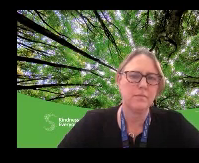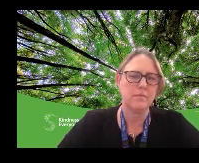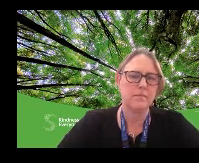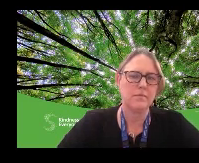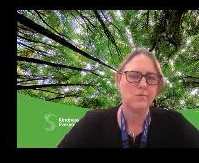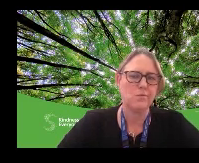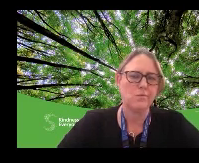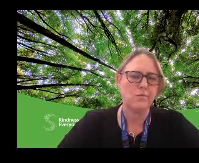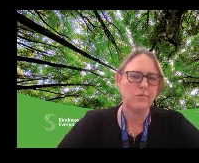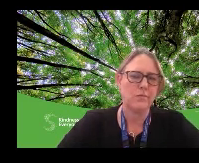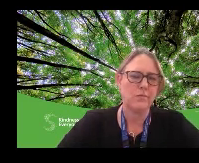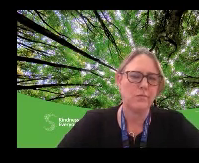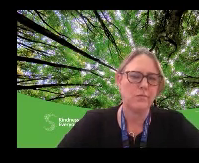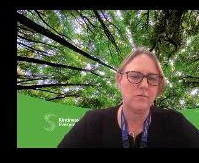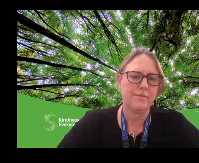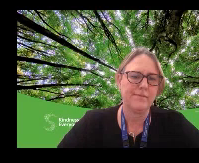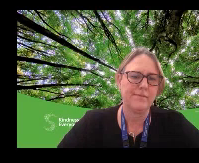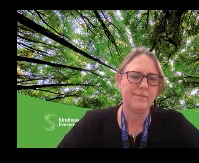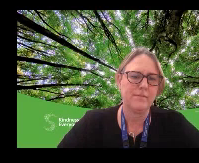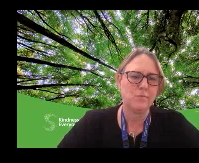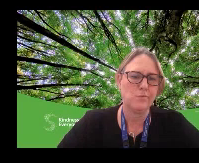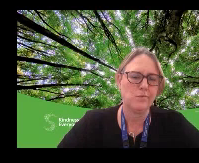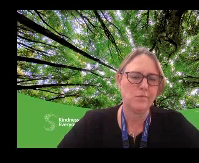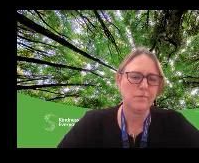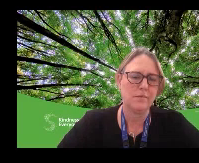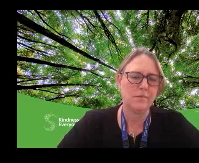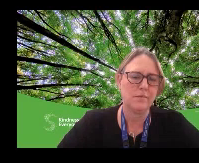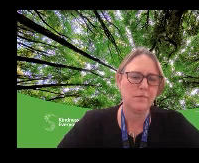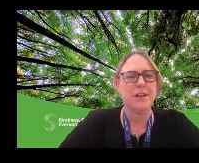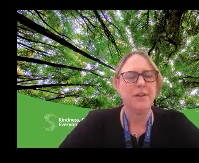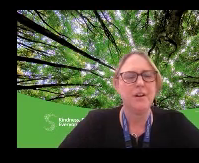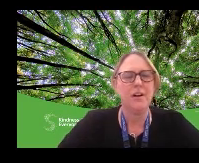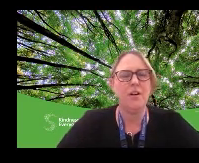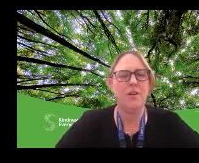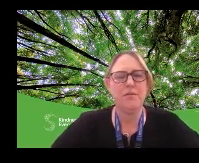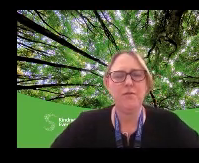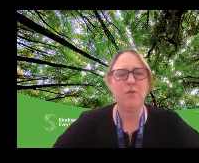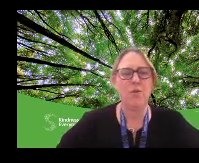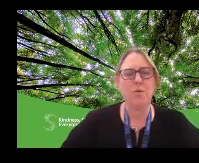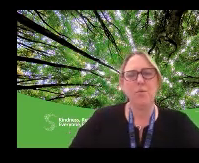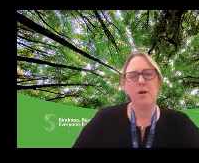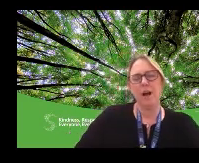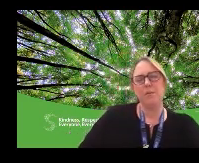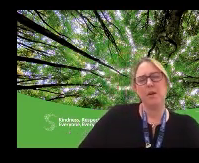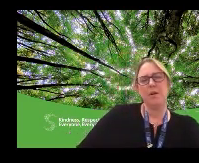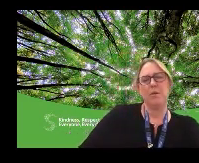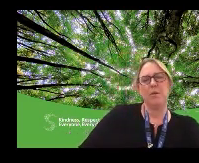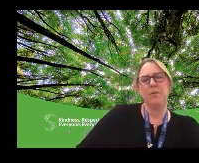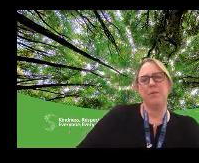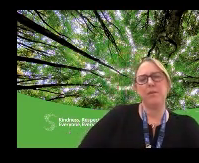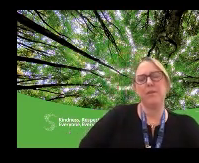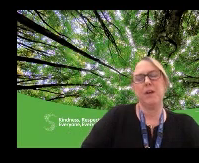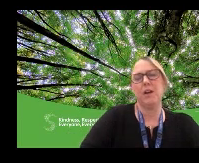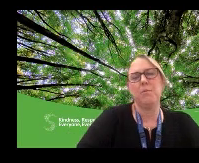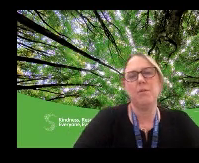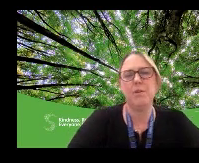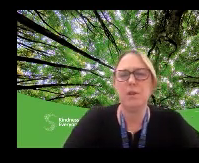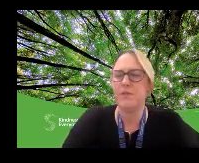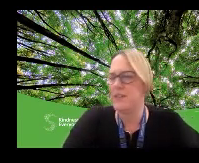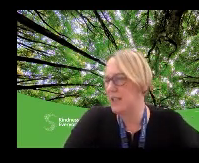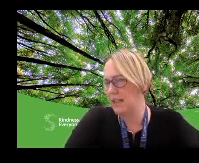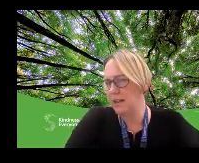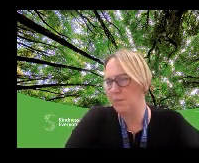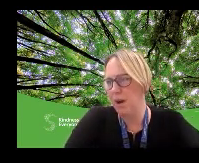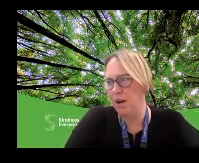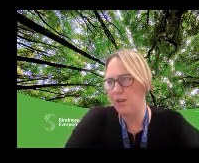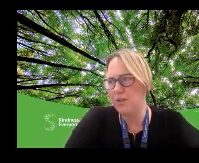updated copy if you're doing a new assessment. So on the form, a number of